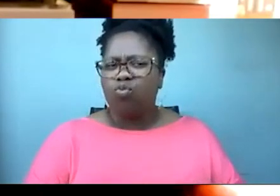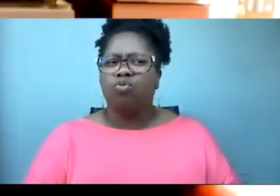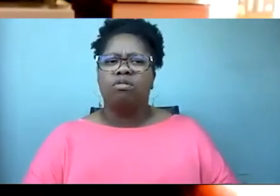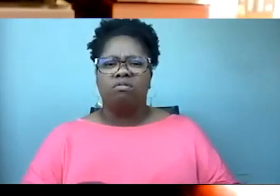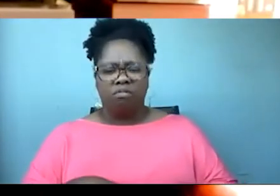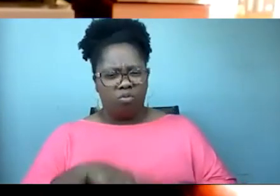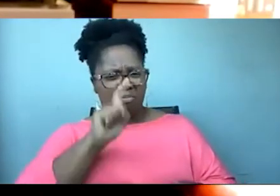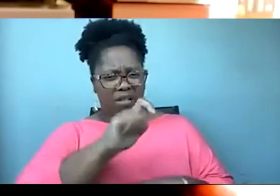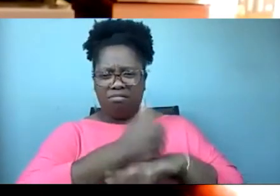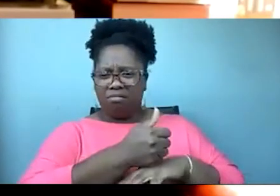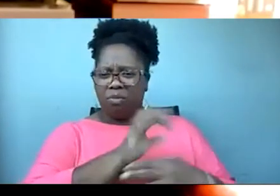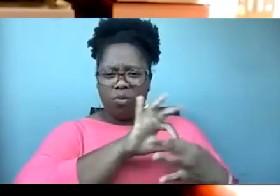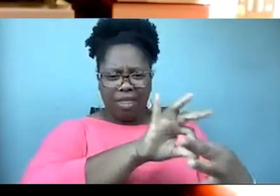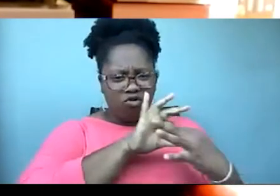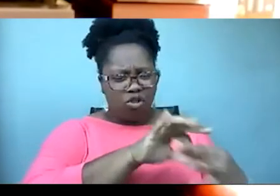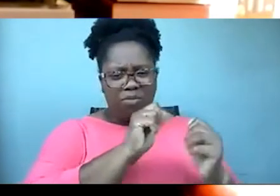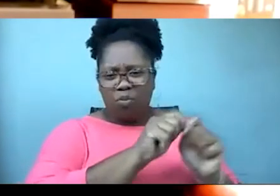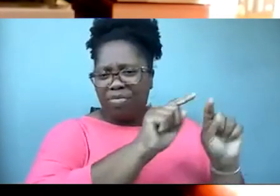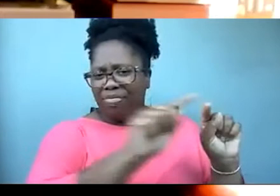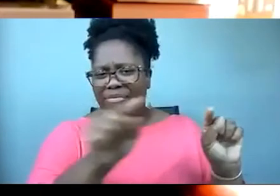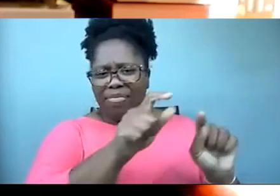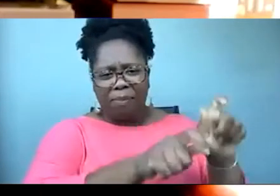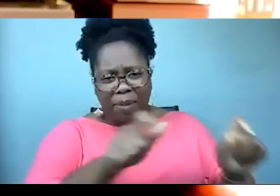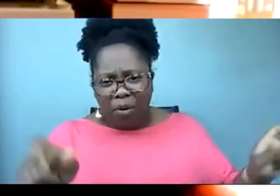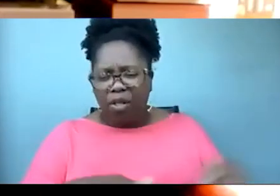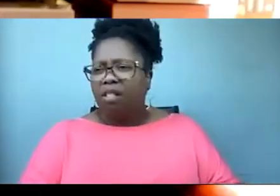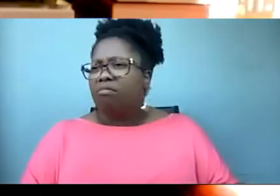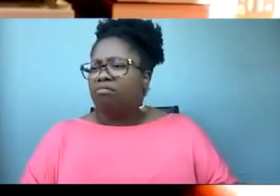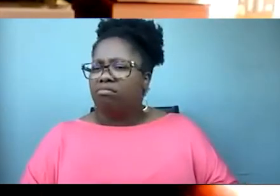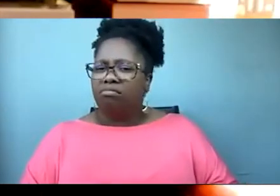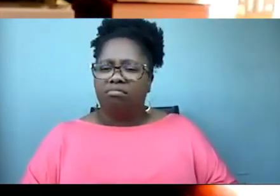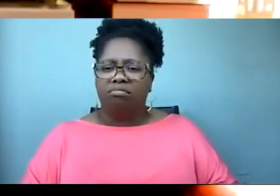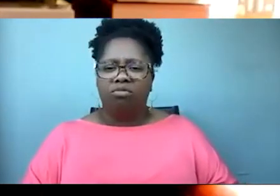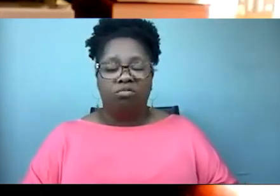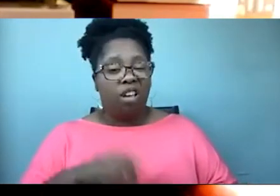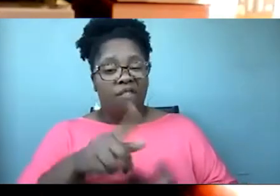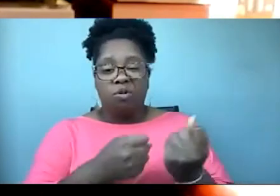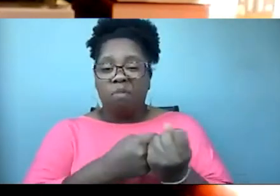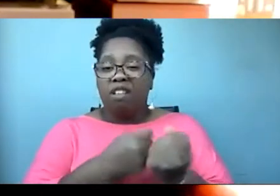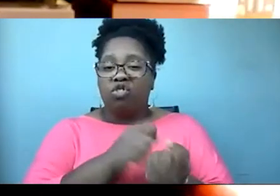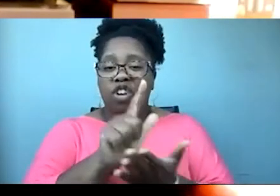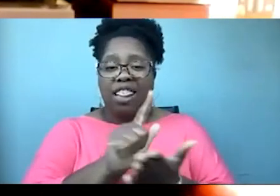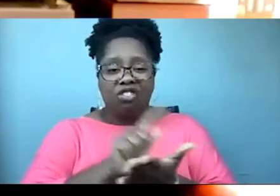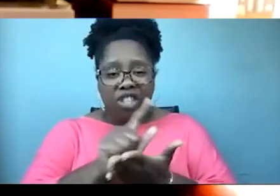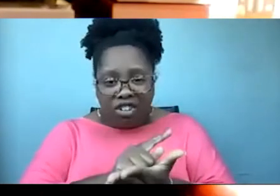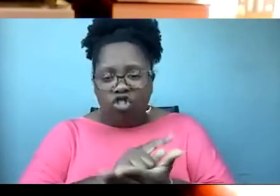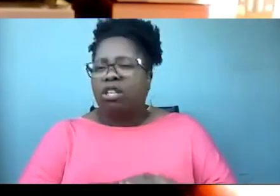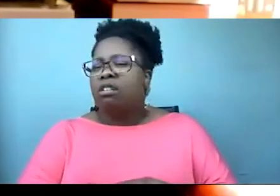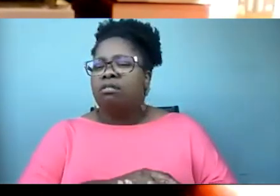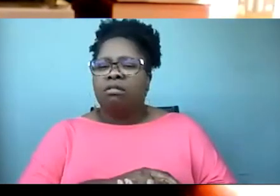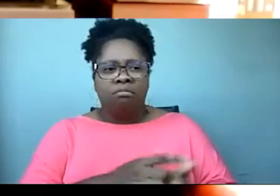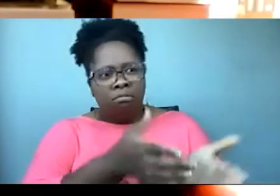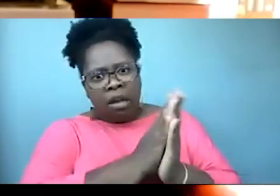sponsoring legislation, getting sponsors on legislation, and really pulling those policy levers.